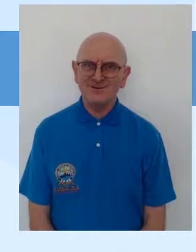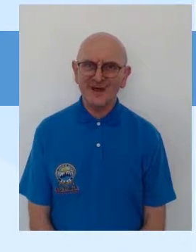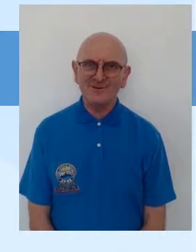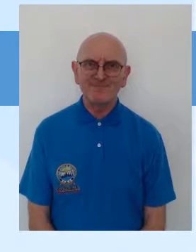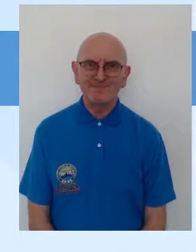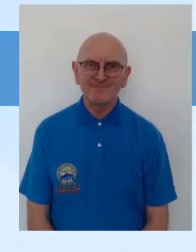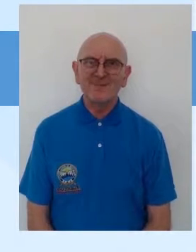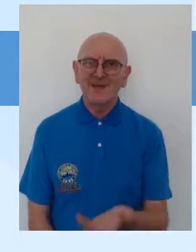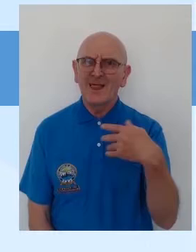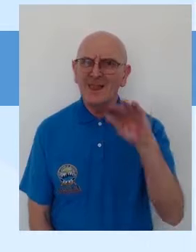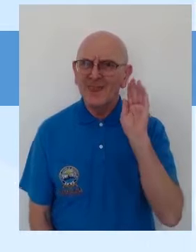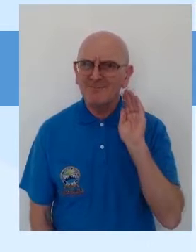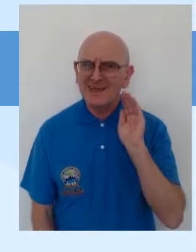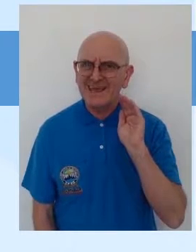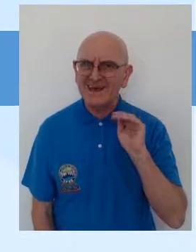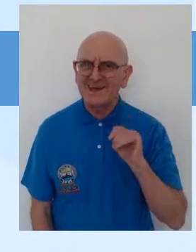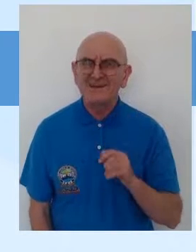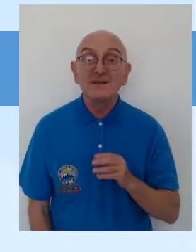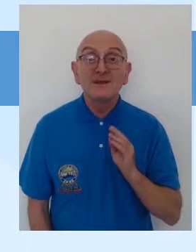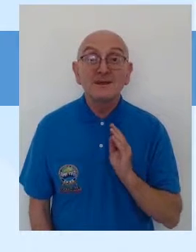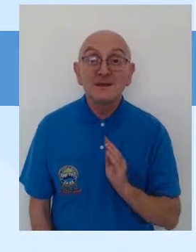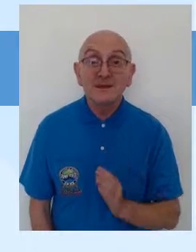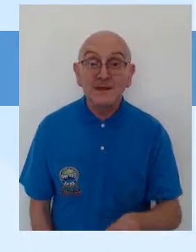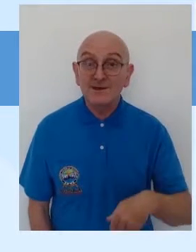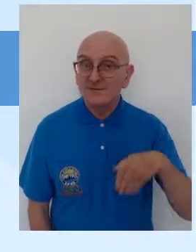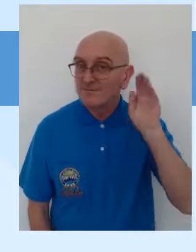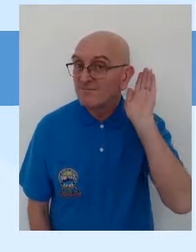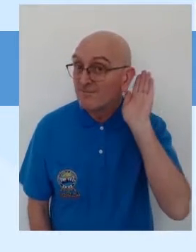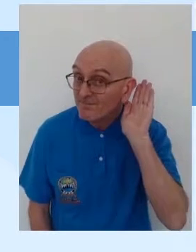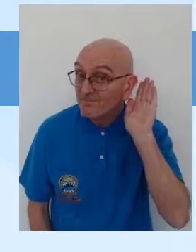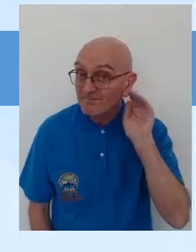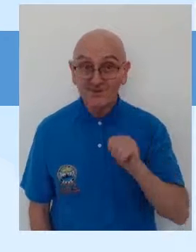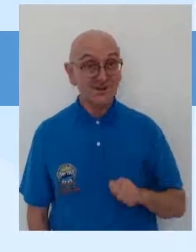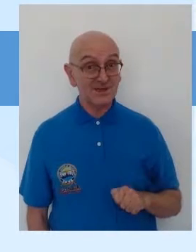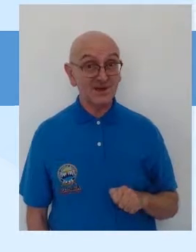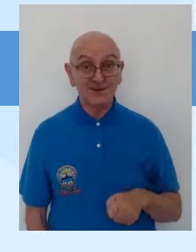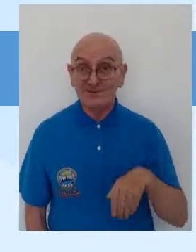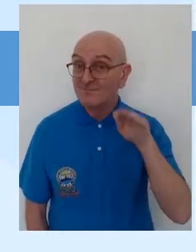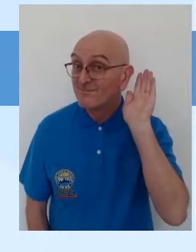Can you do that? Let me hear.